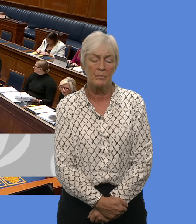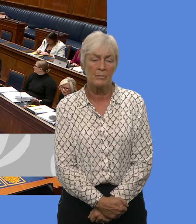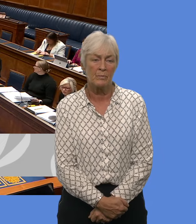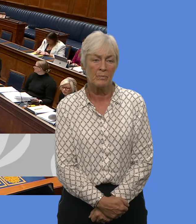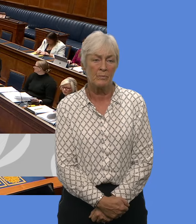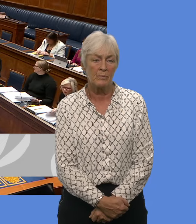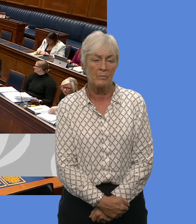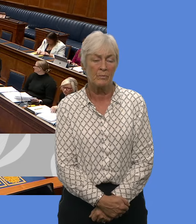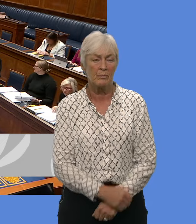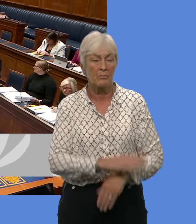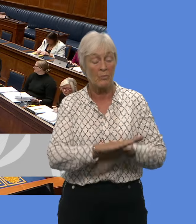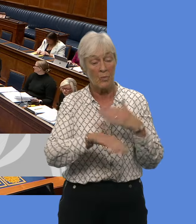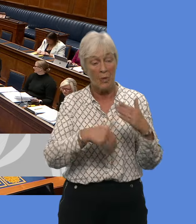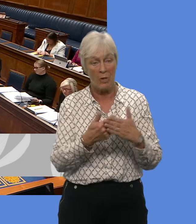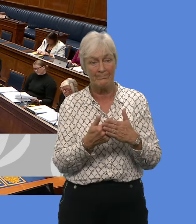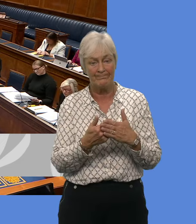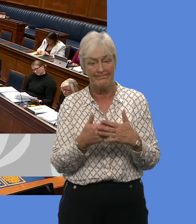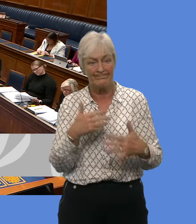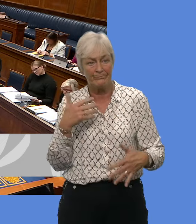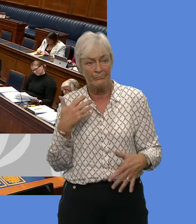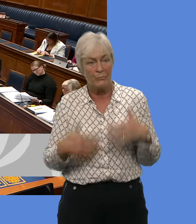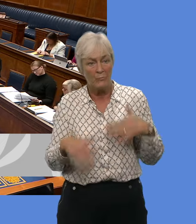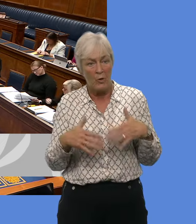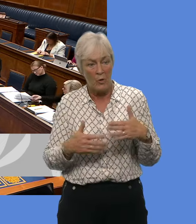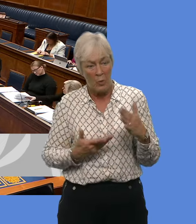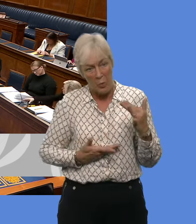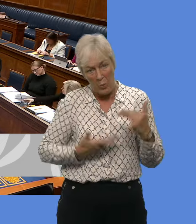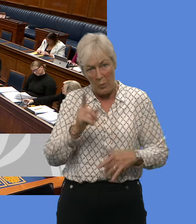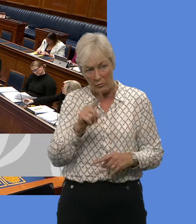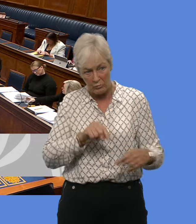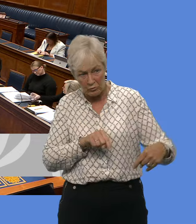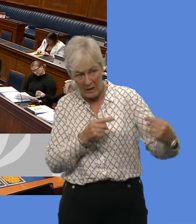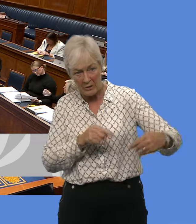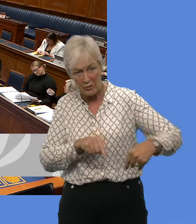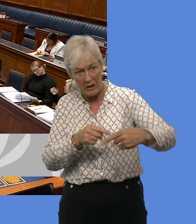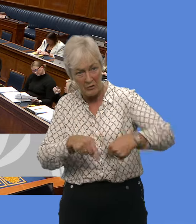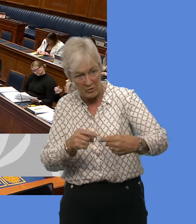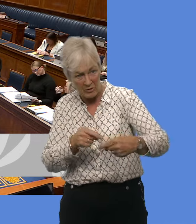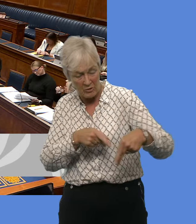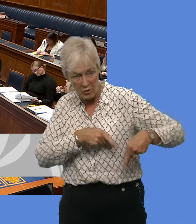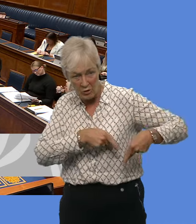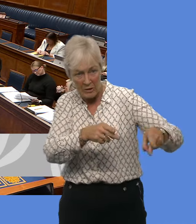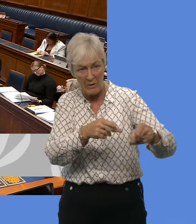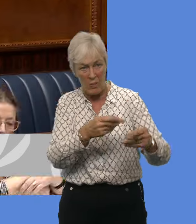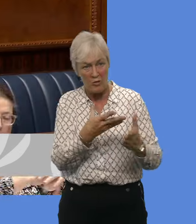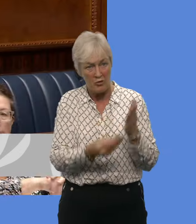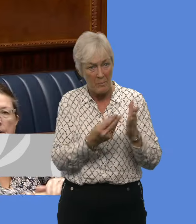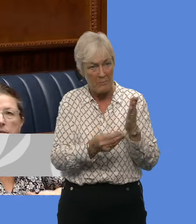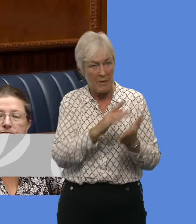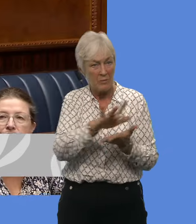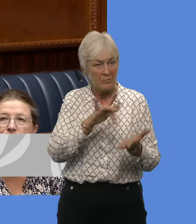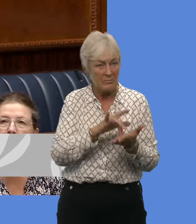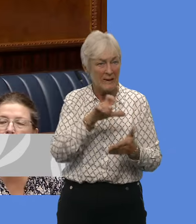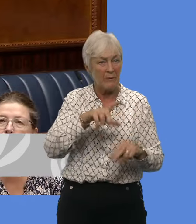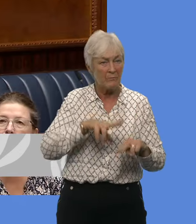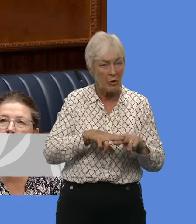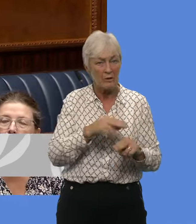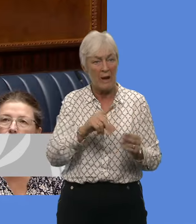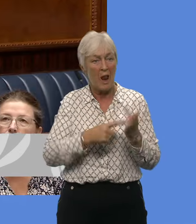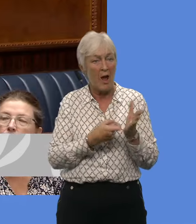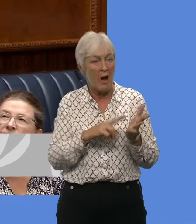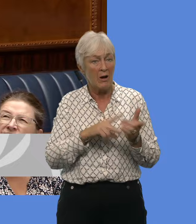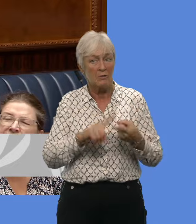All of us suffer in our constituencies with challenges that high streets have, none less in East Antrim, in town centres like Carrickfergus and Larne.